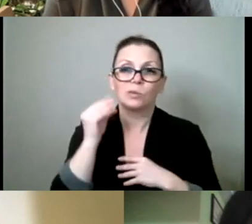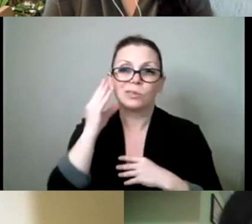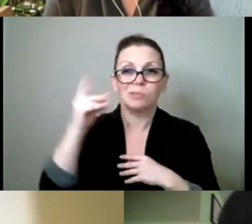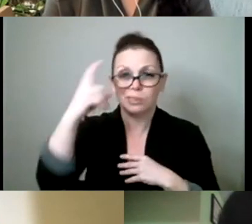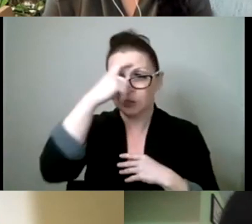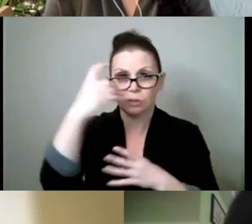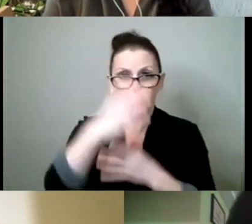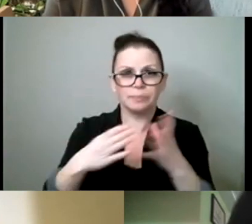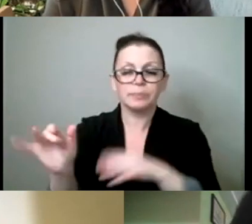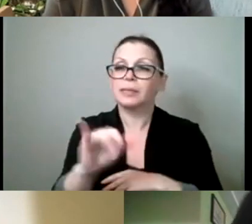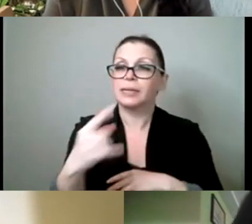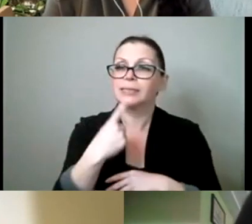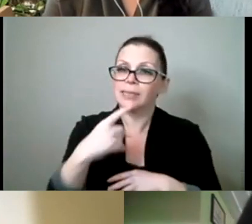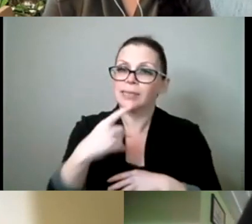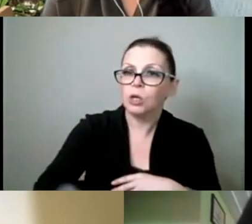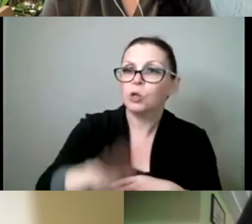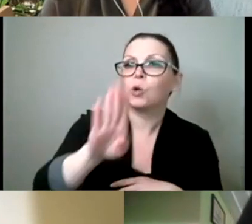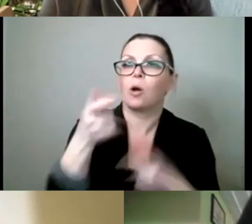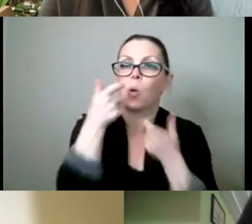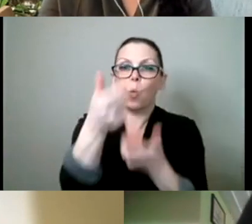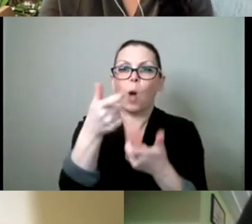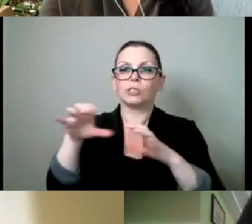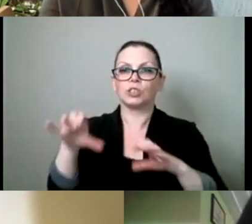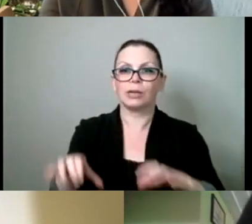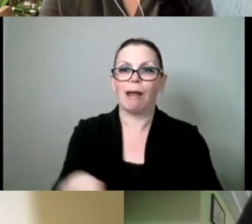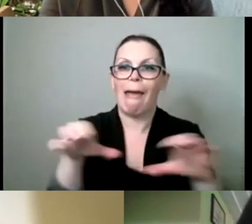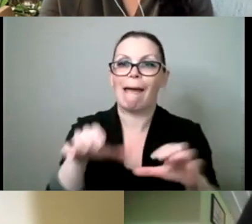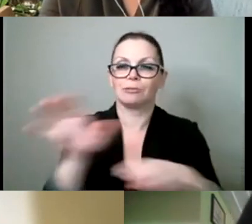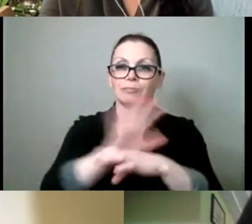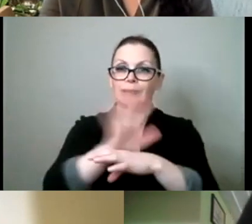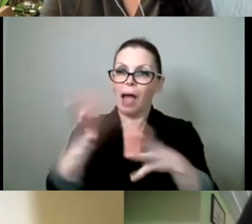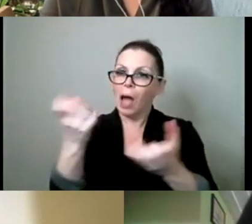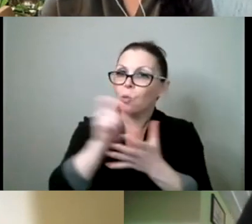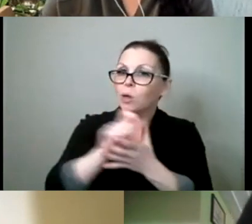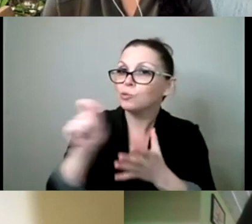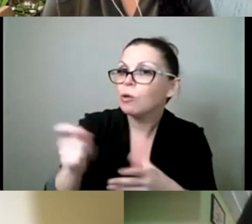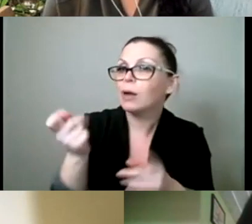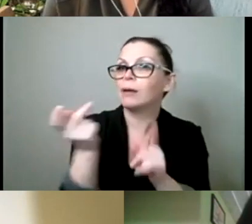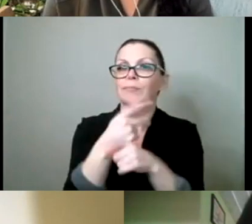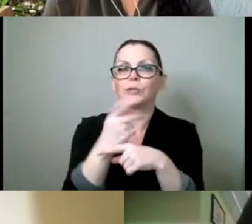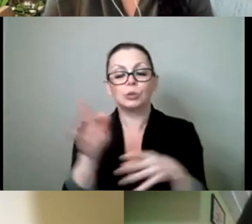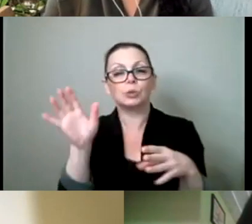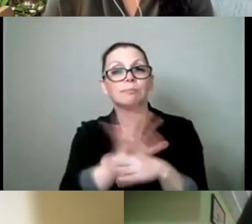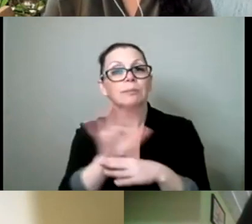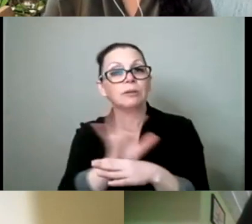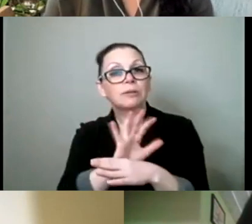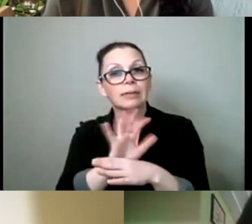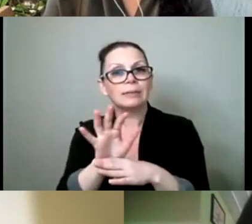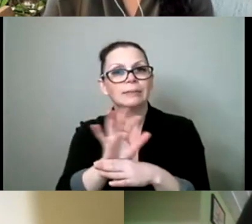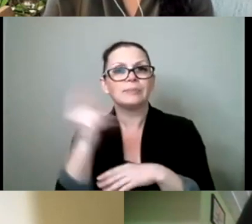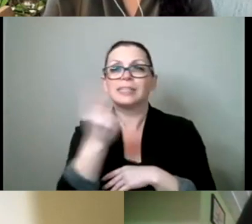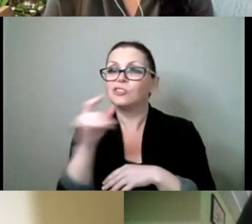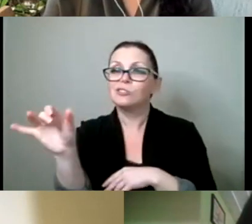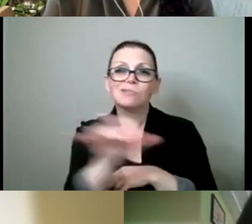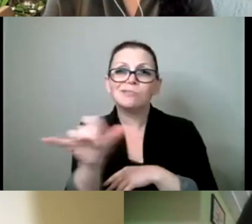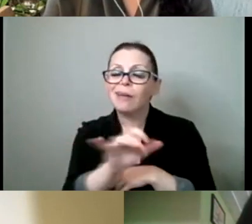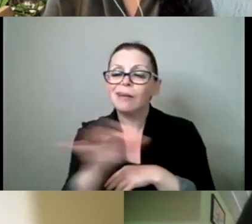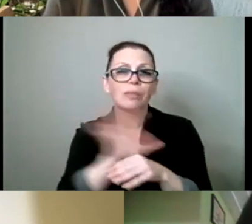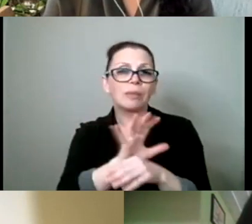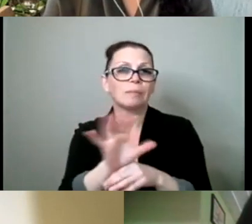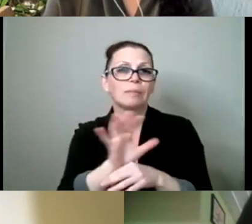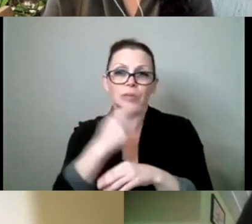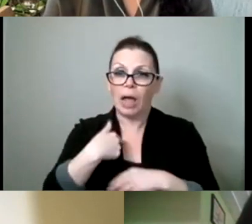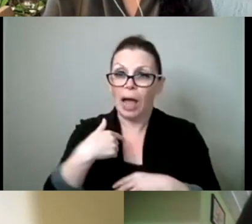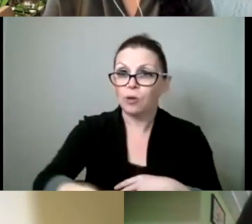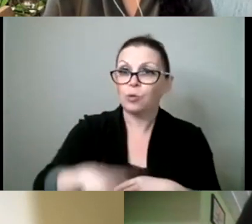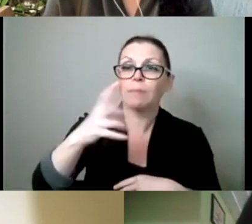I grew up on action movies. I want to write and produce movies just like those movies I grew up